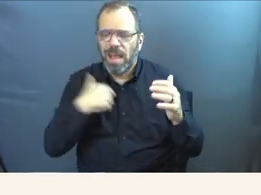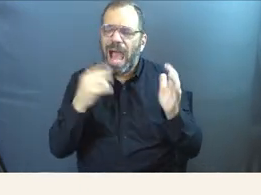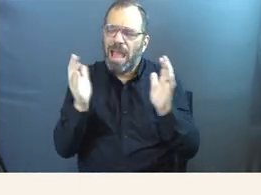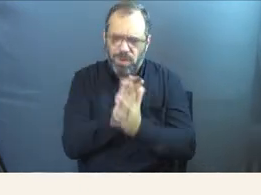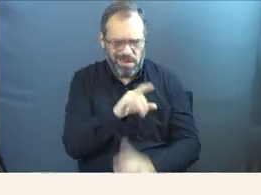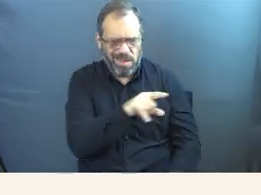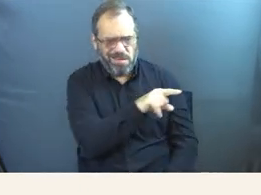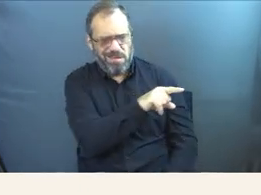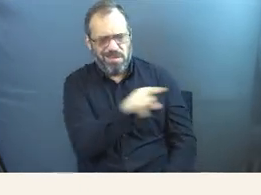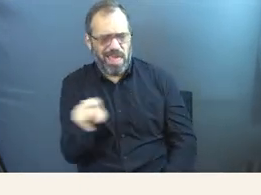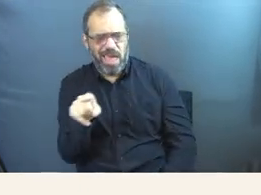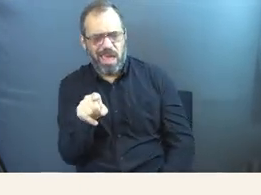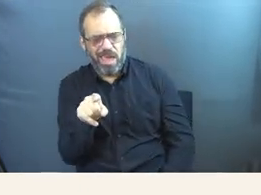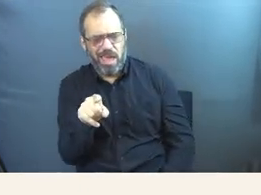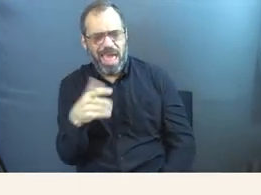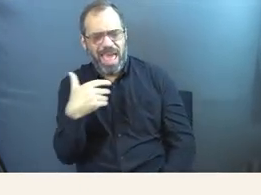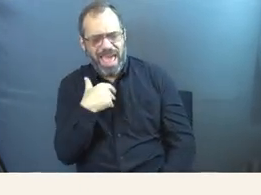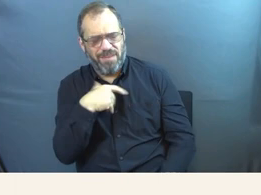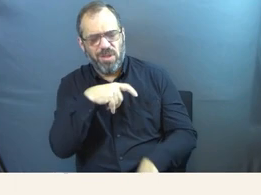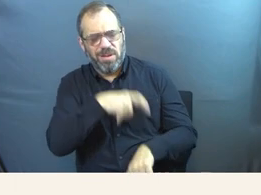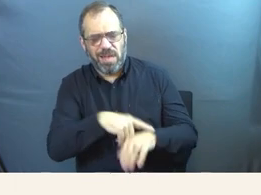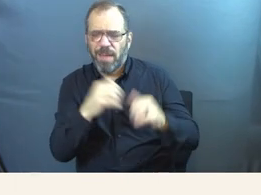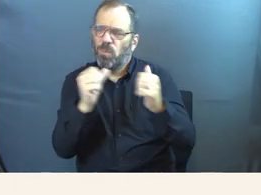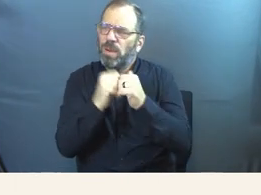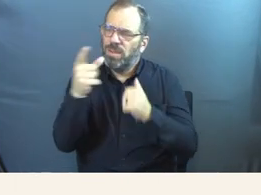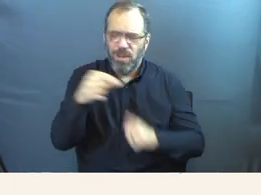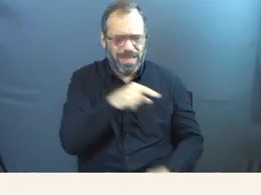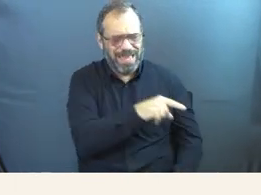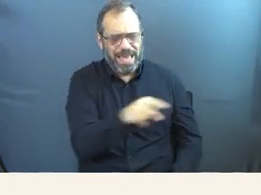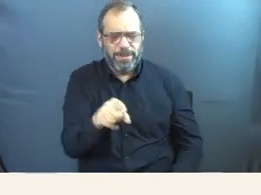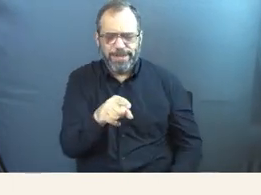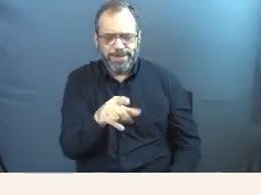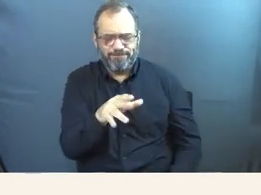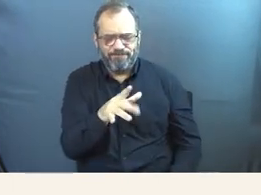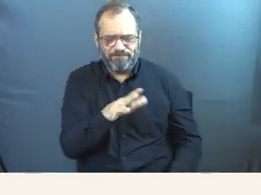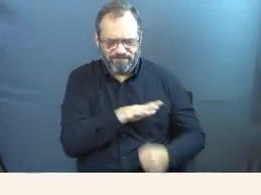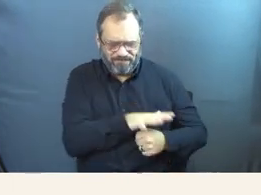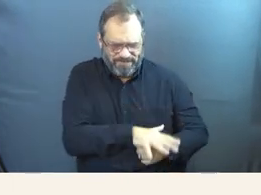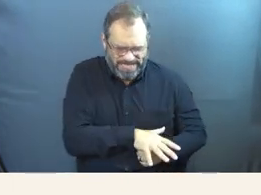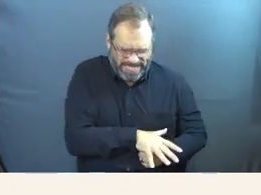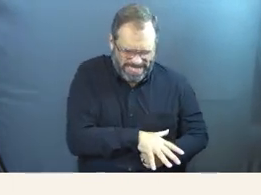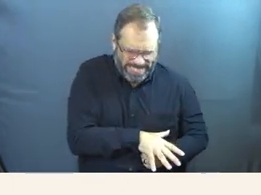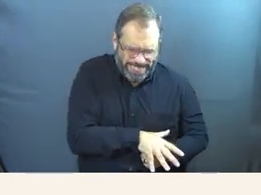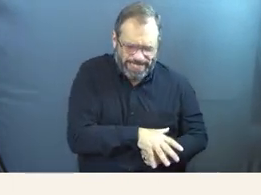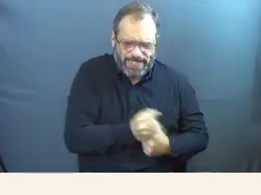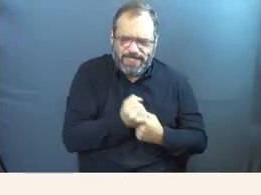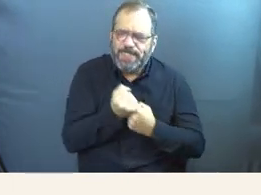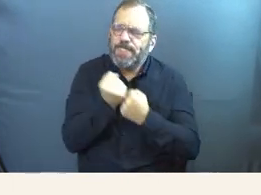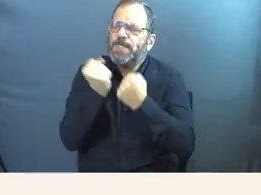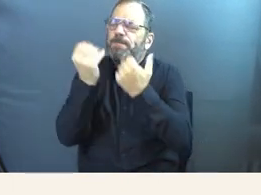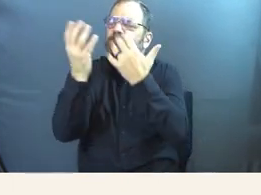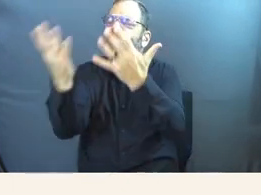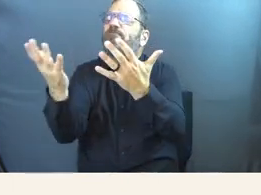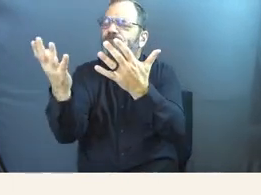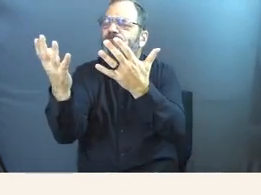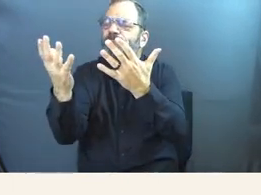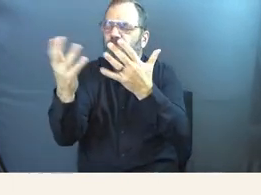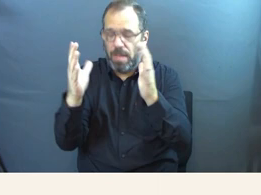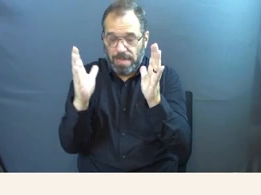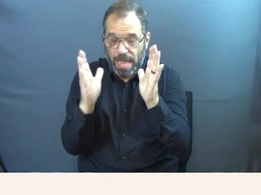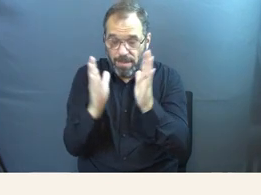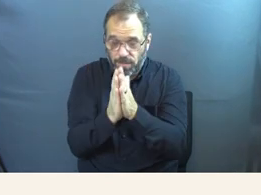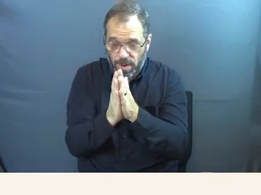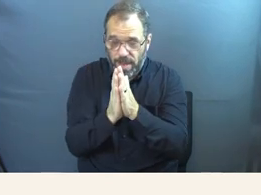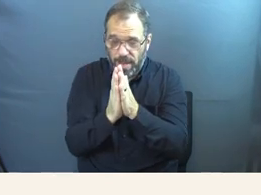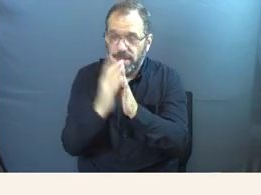pray that they would have their moment with you, God, that they would get that stuff out. And I pray,